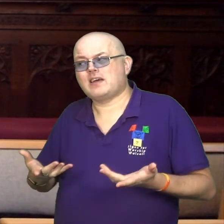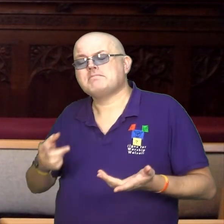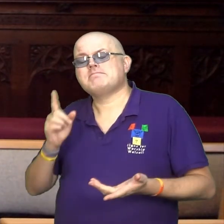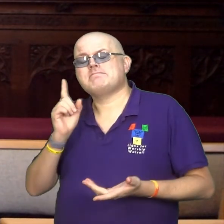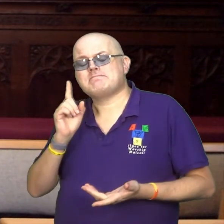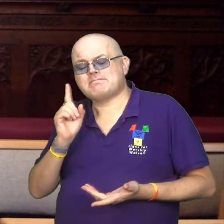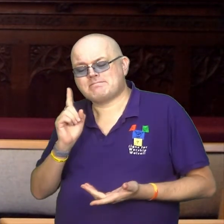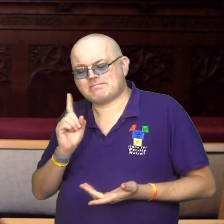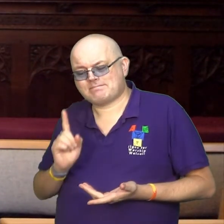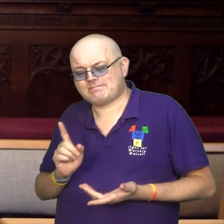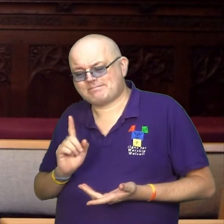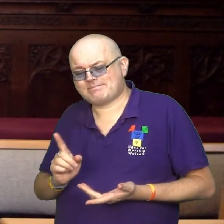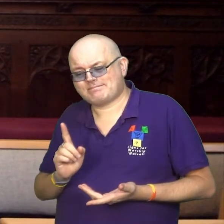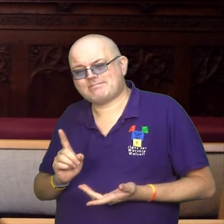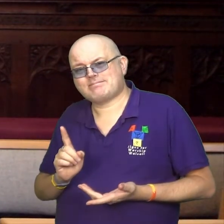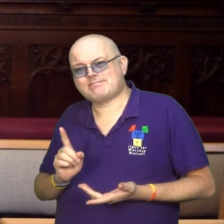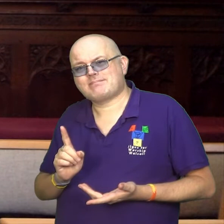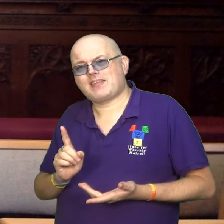However,